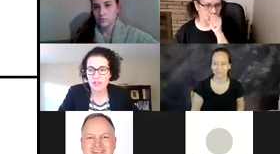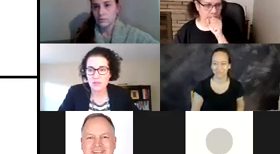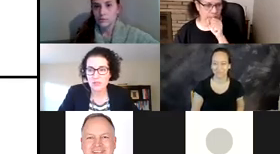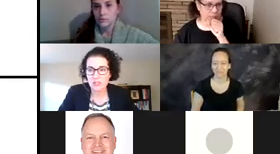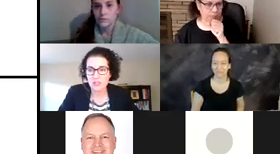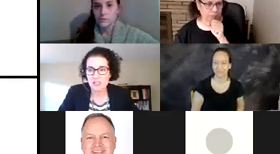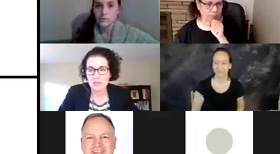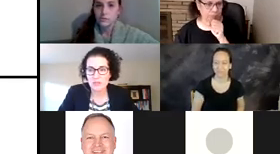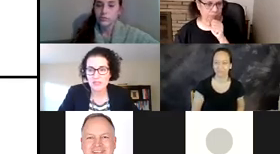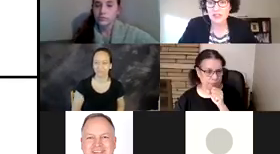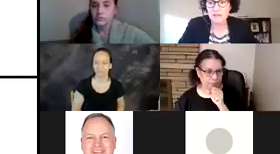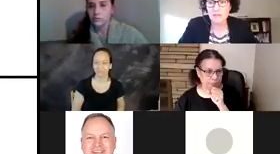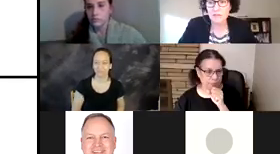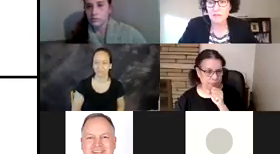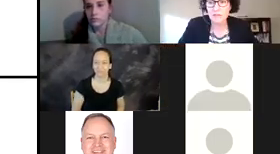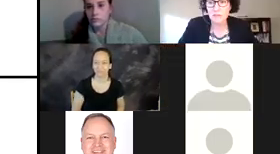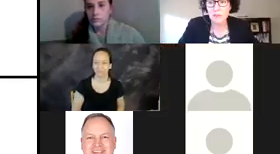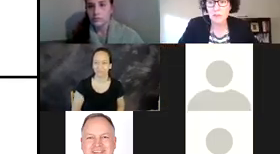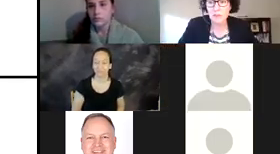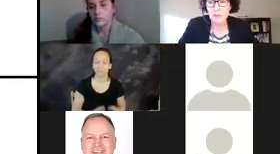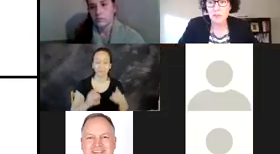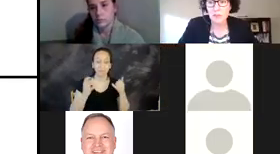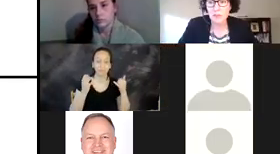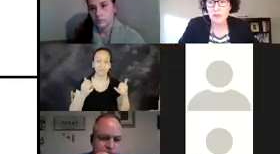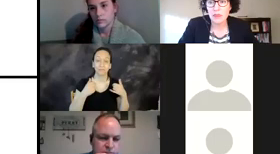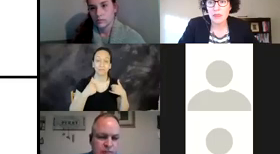the fare vending machines specifically.